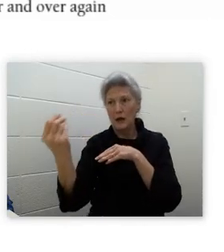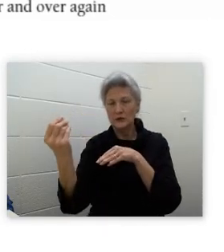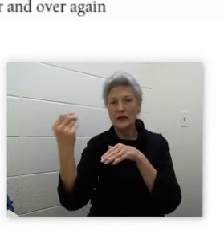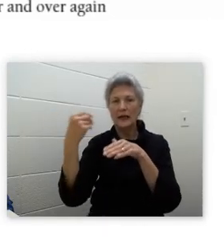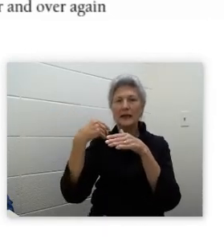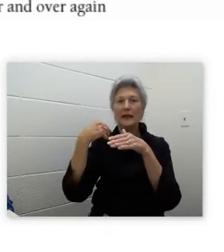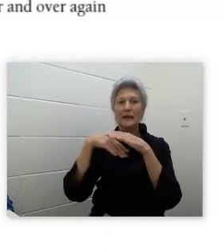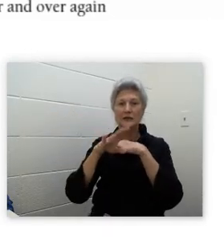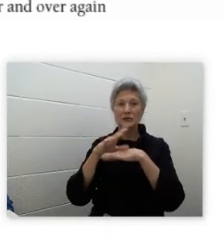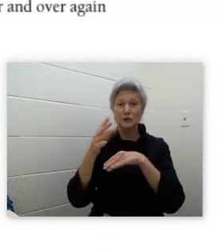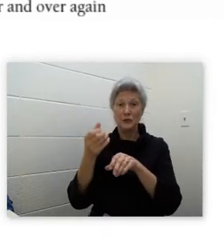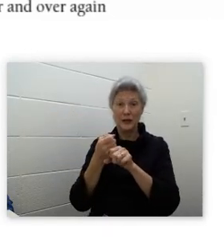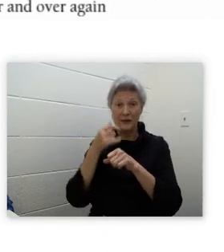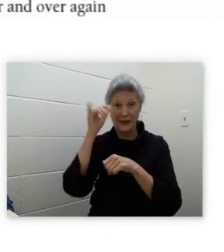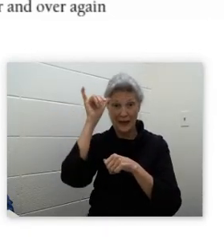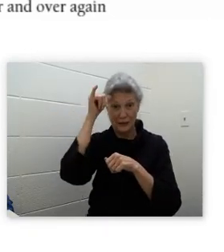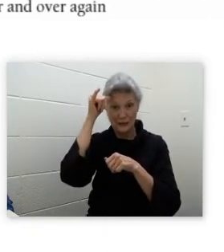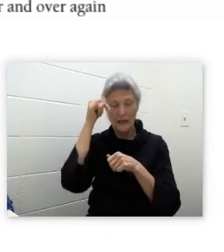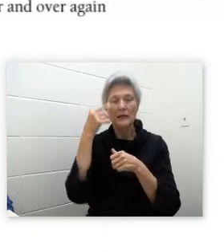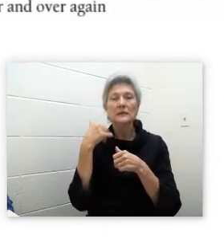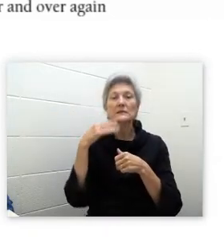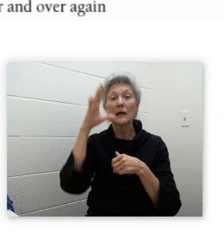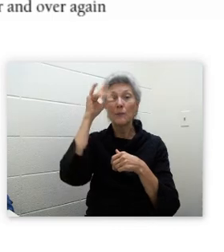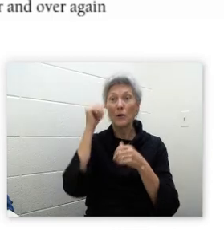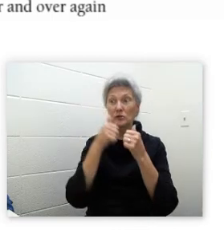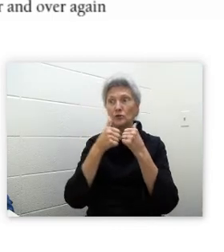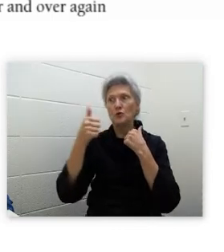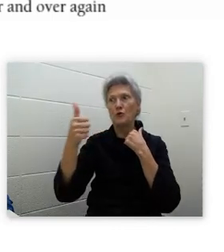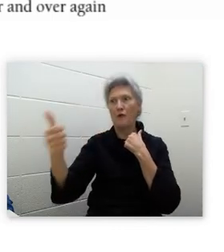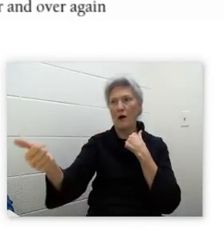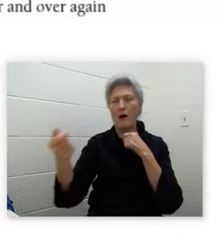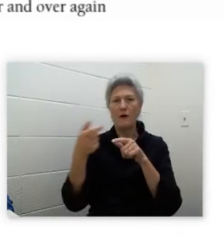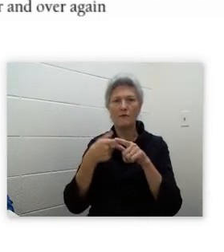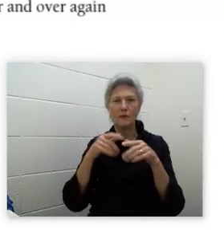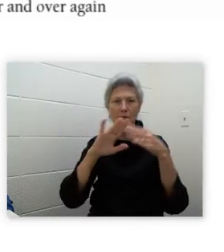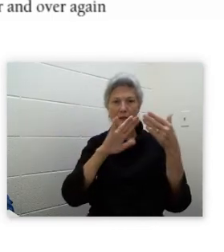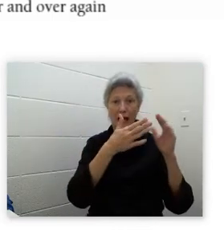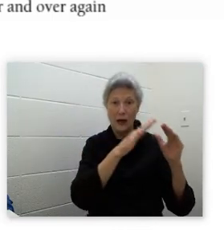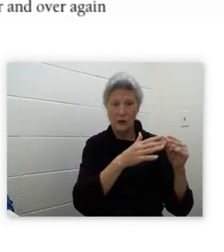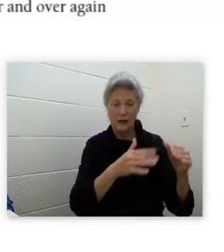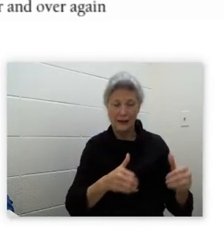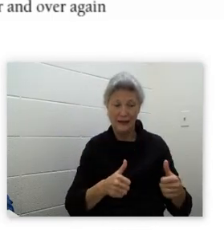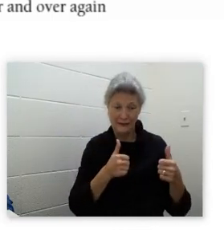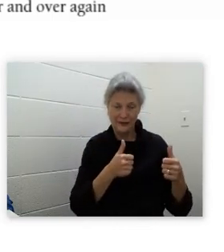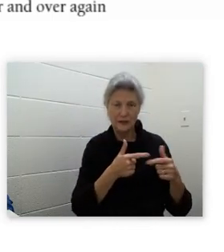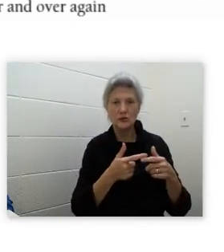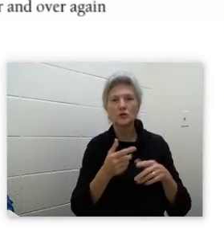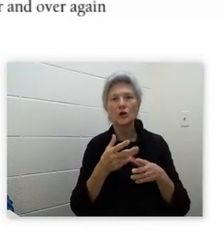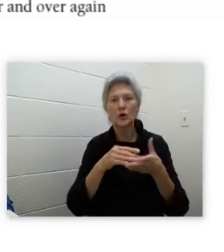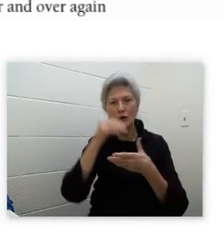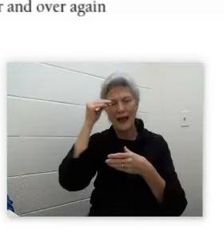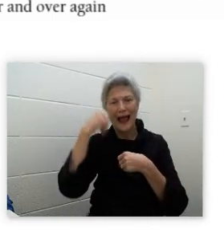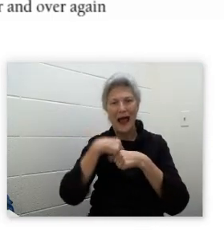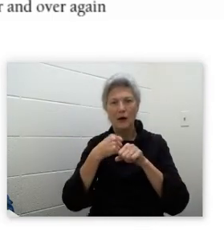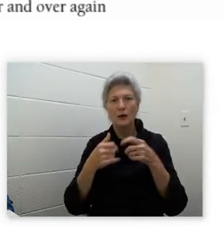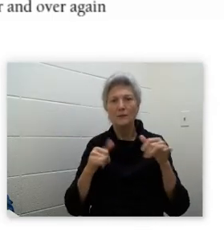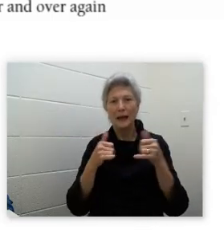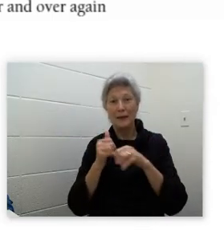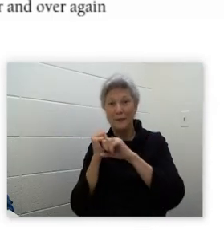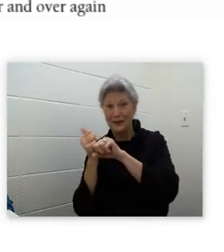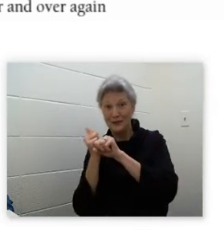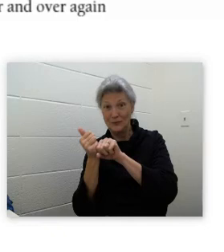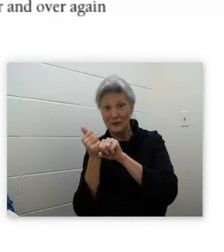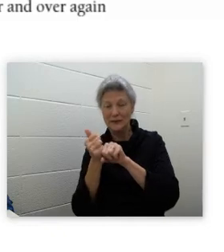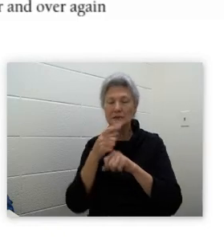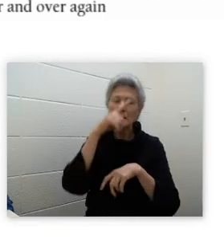some boy too far from town to learn baseball, whose only play was what he found himself. Summer or winter he could play